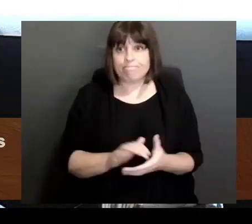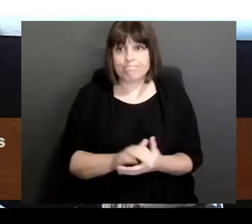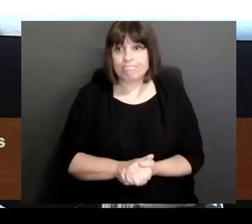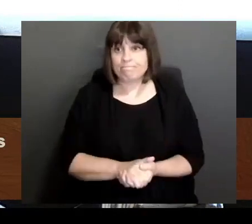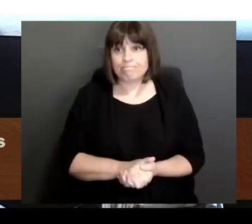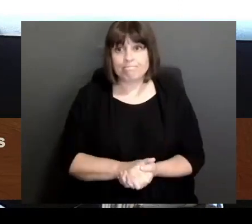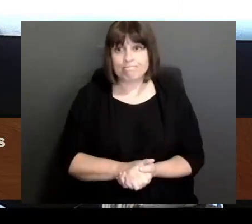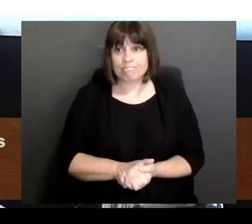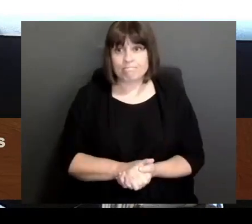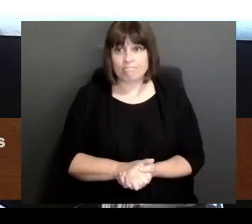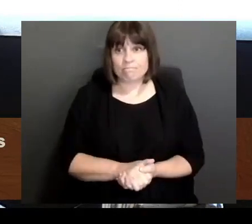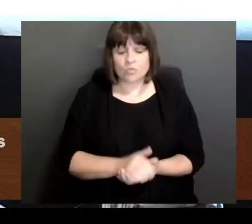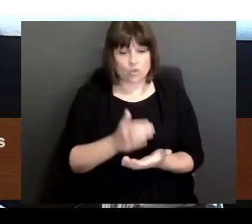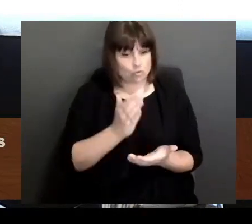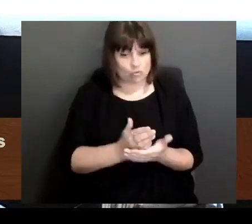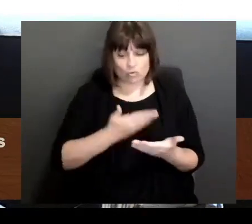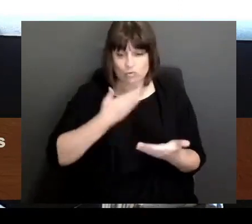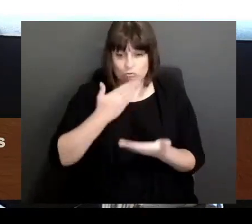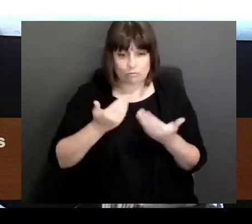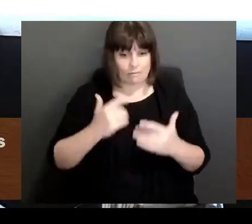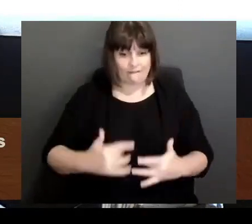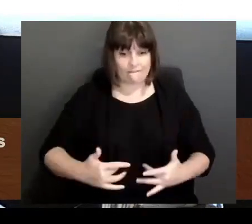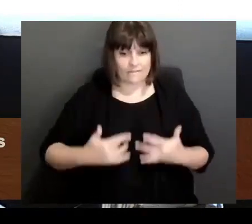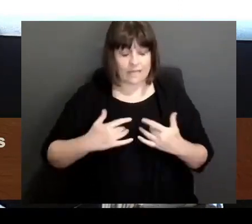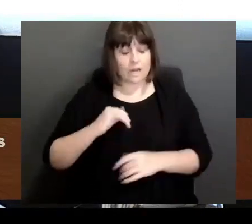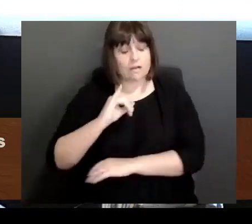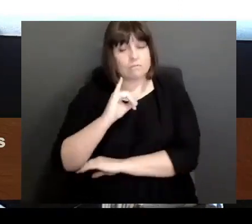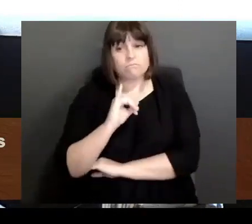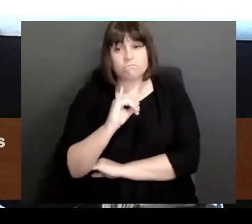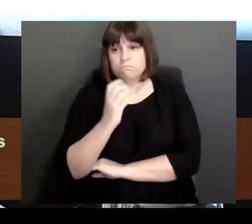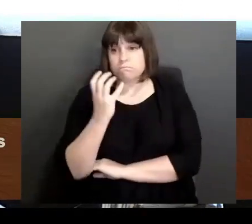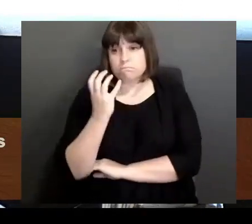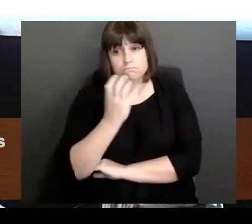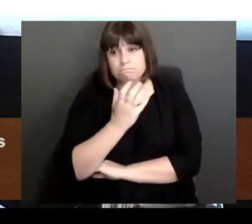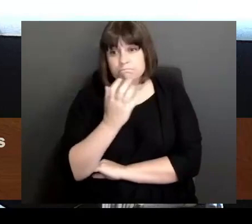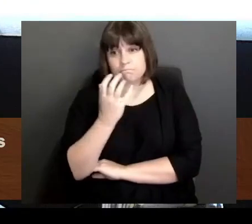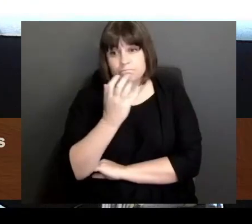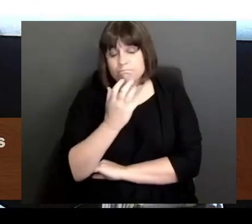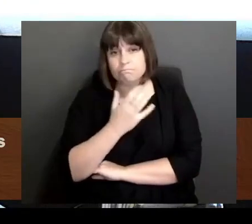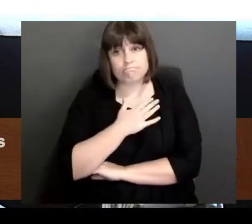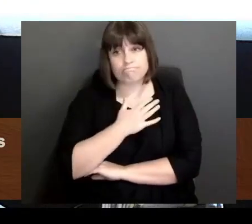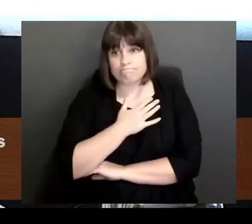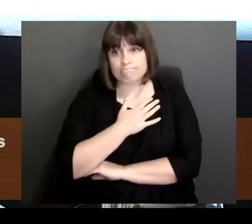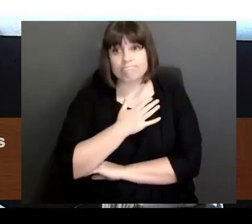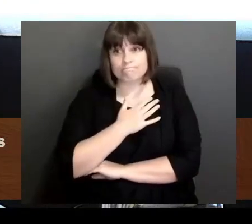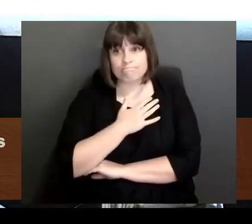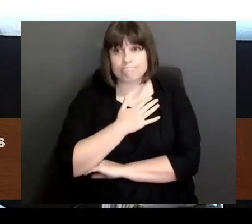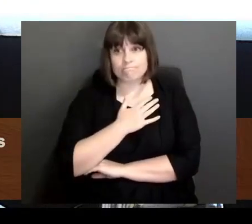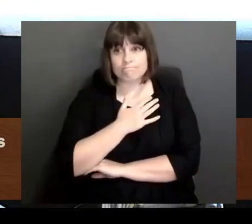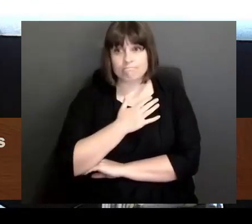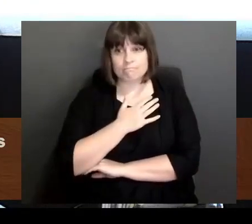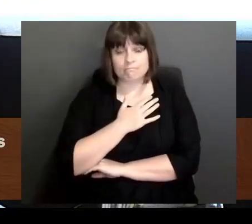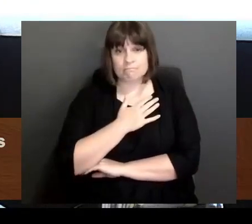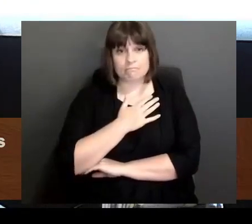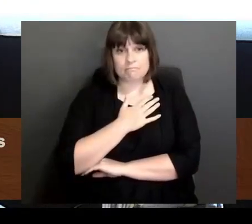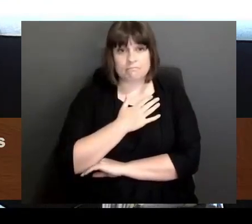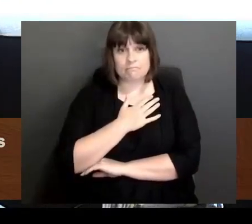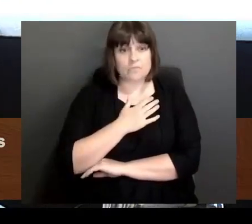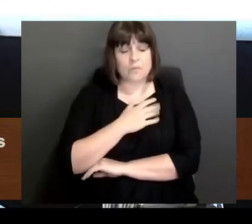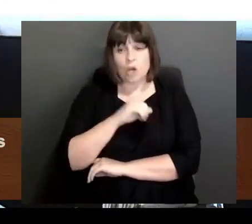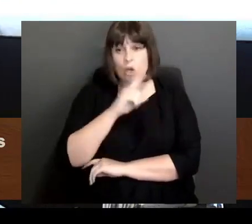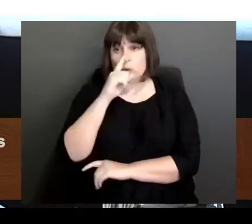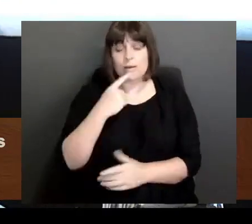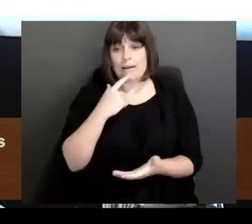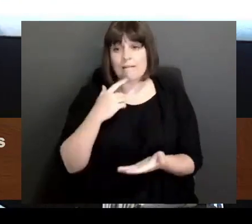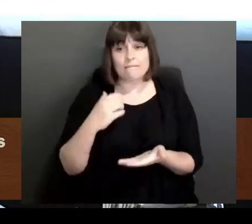could really describe. I mean, it's horrifying. Maybe that's probably the best word. It is horrifying and unforgivable that we've allowed this